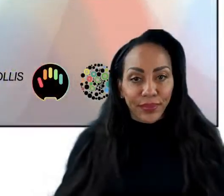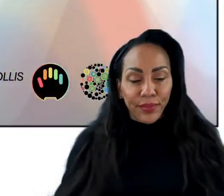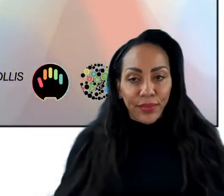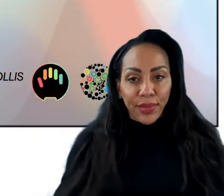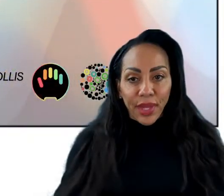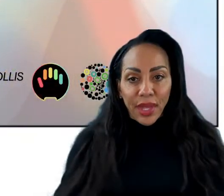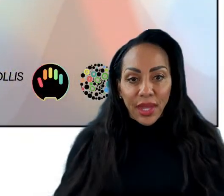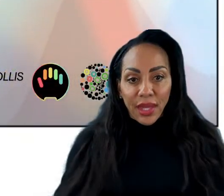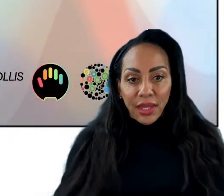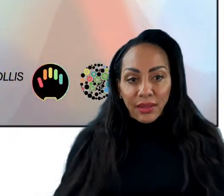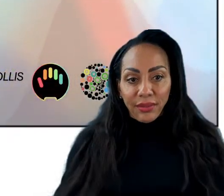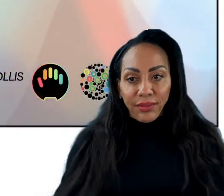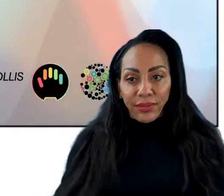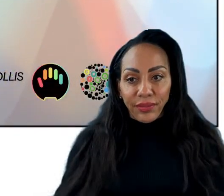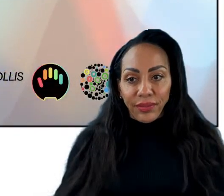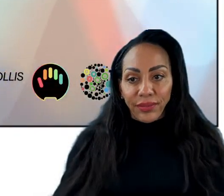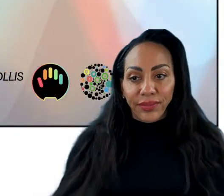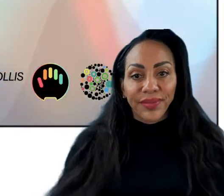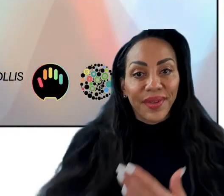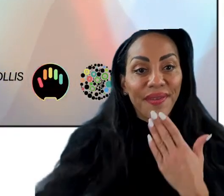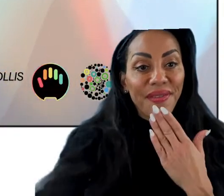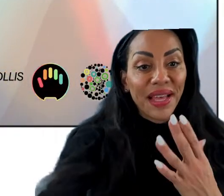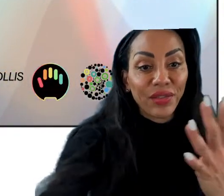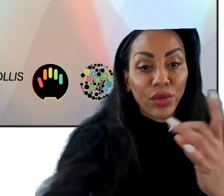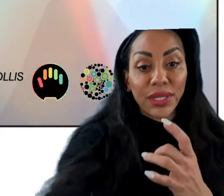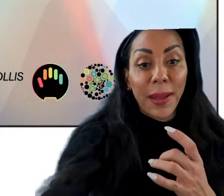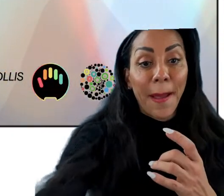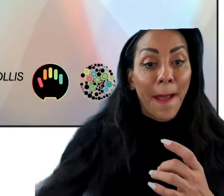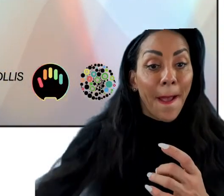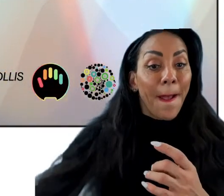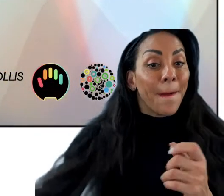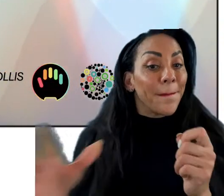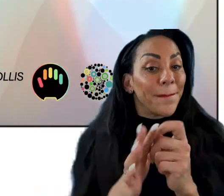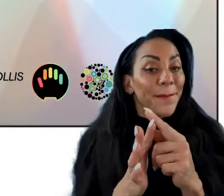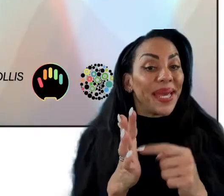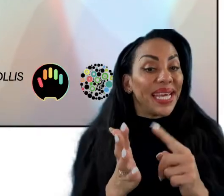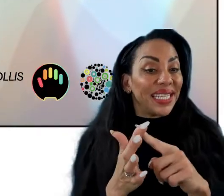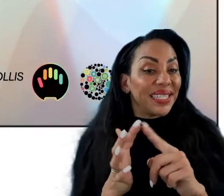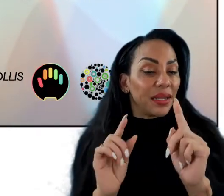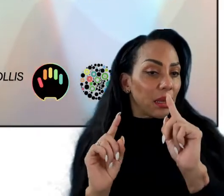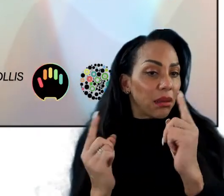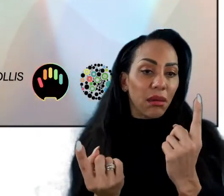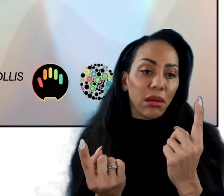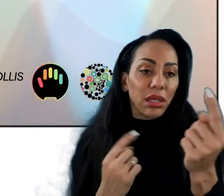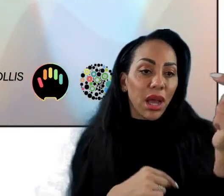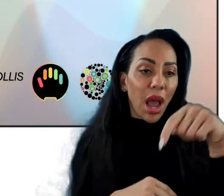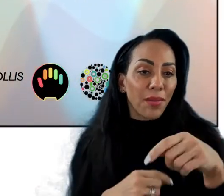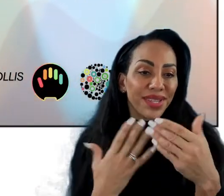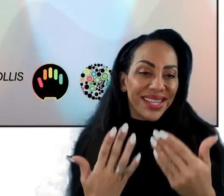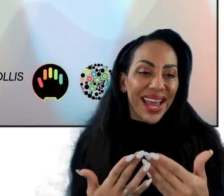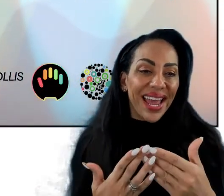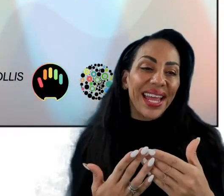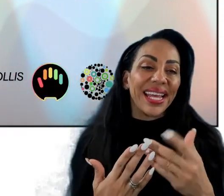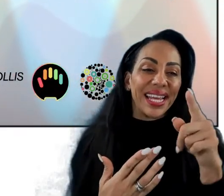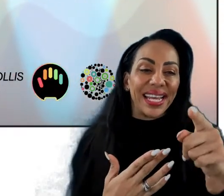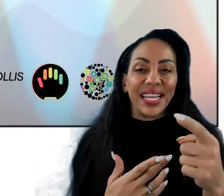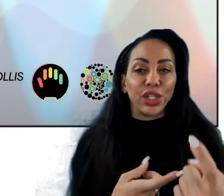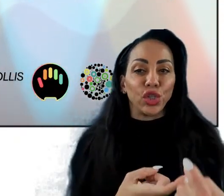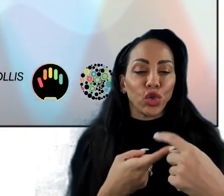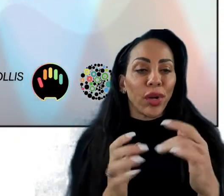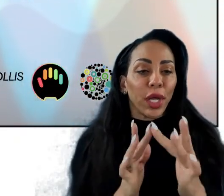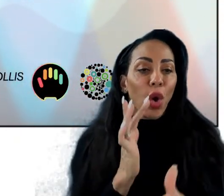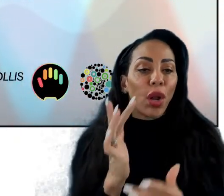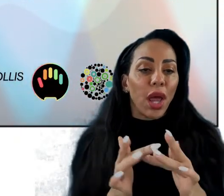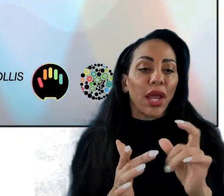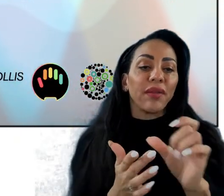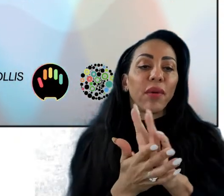Hi everyone, good afternoon. Thanks for joining us. Pete's joining us today from Chepstow. He couldn't make it into the studio today, sadly, with his bad back. So Pete, can you hear